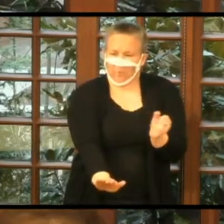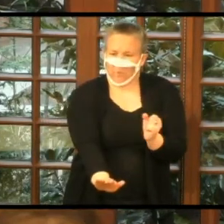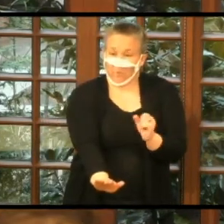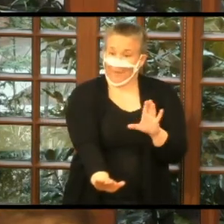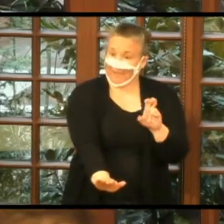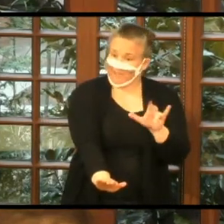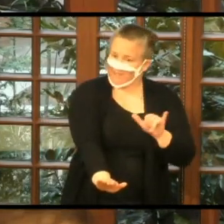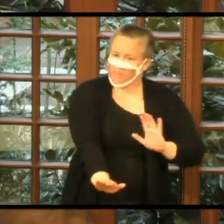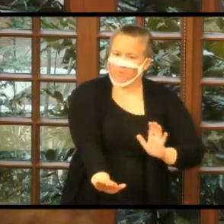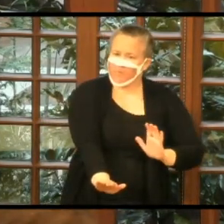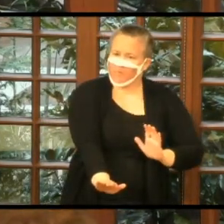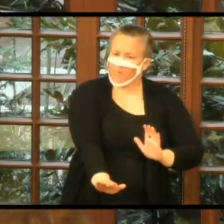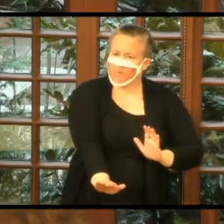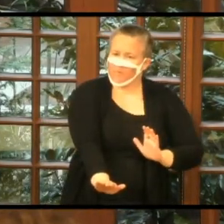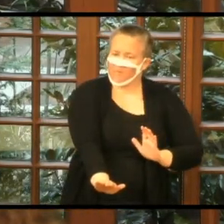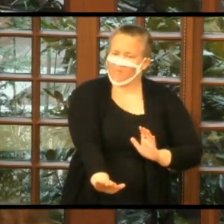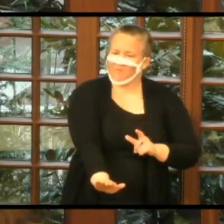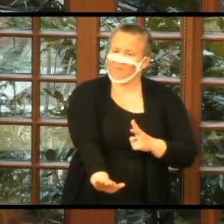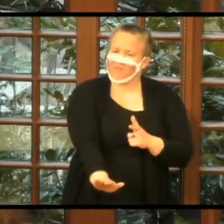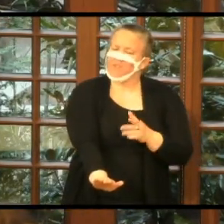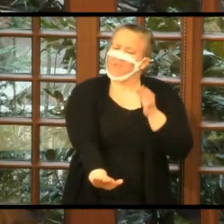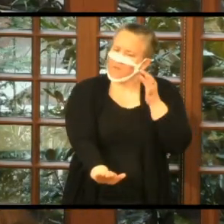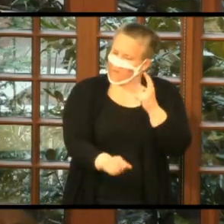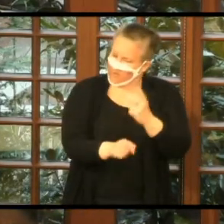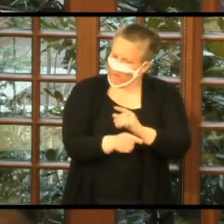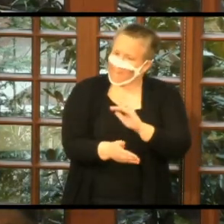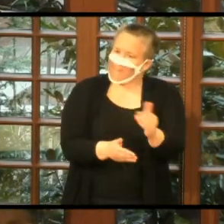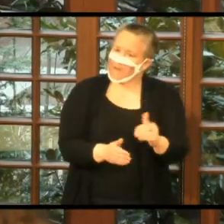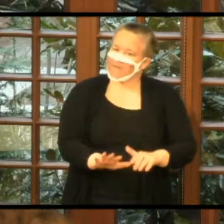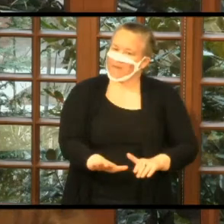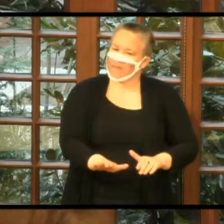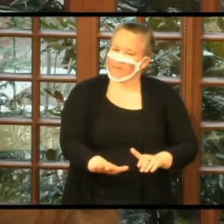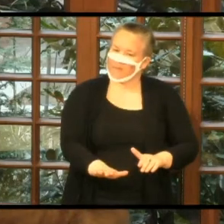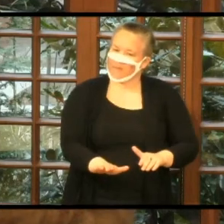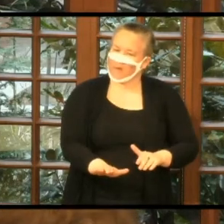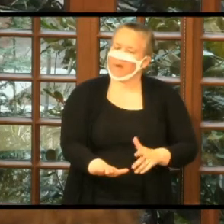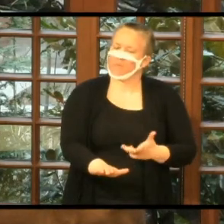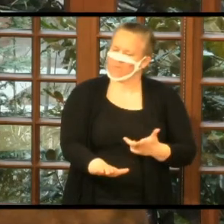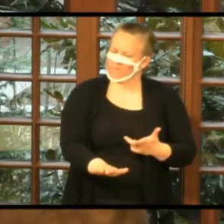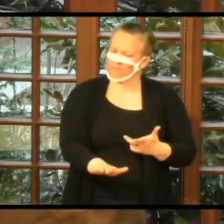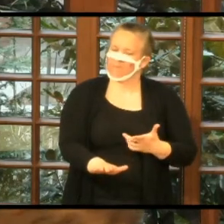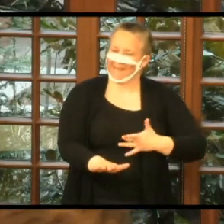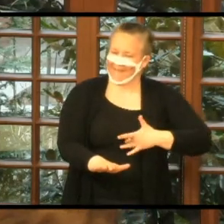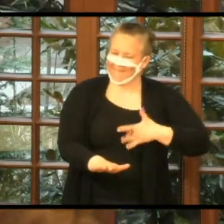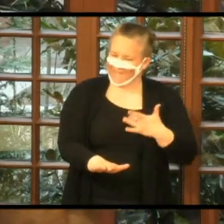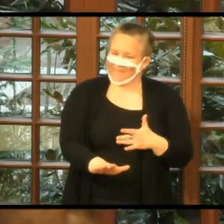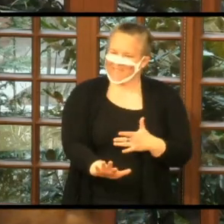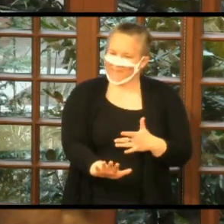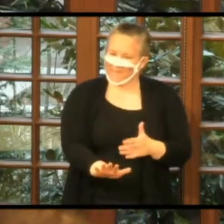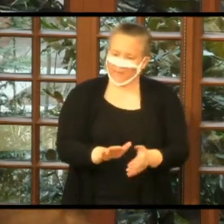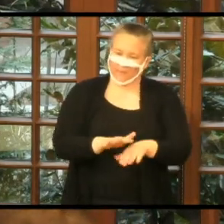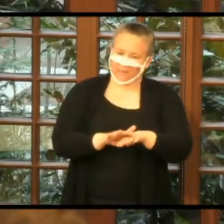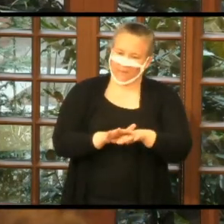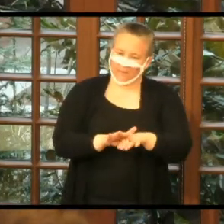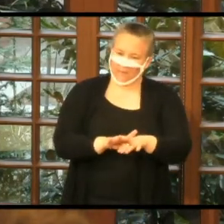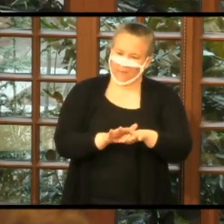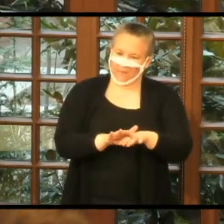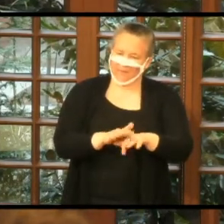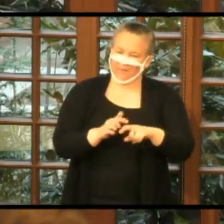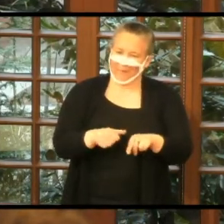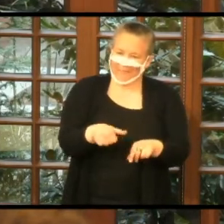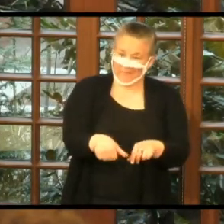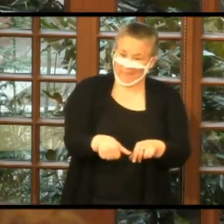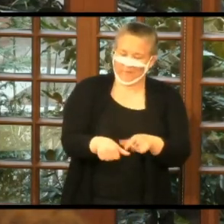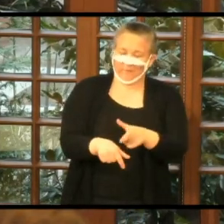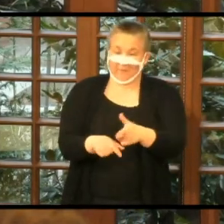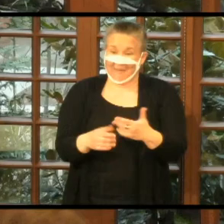icy. There is just the right amount of putty-like give, just the faintest fingerprint retained when he thumbs the belly,